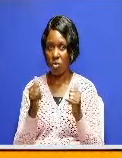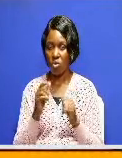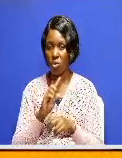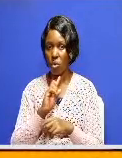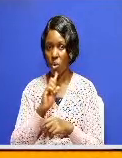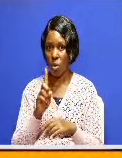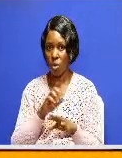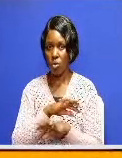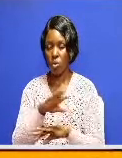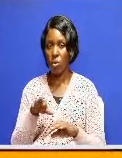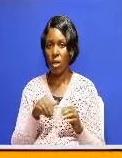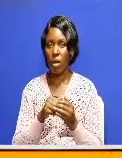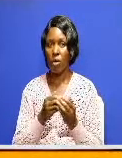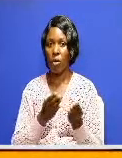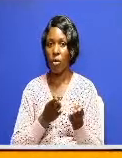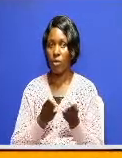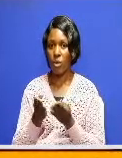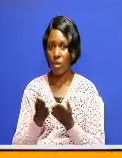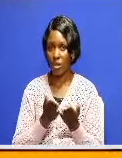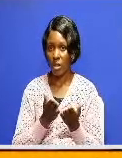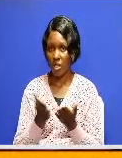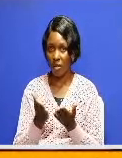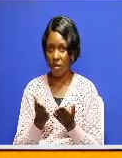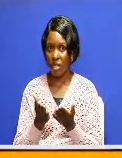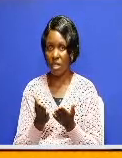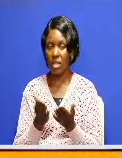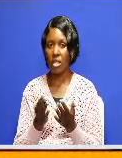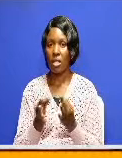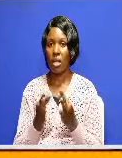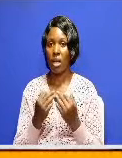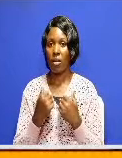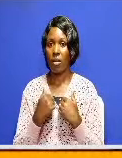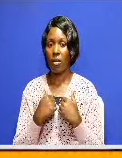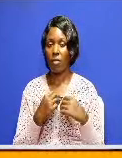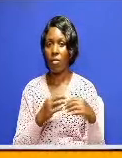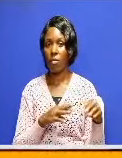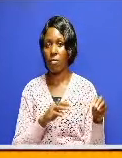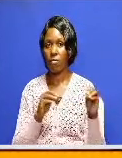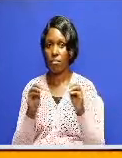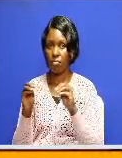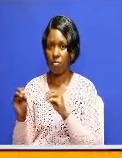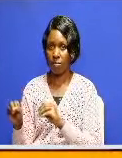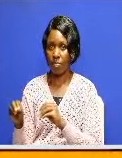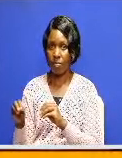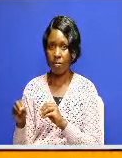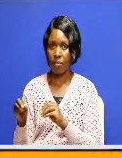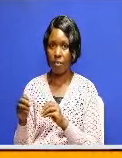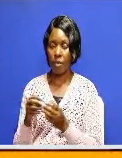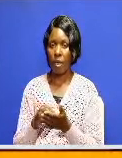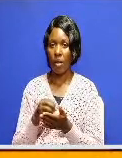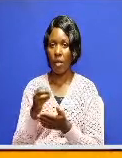service that have to clear any eviction. This has gone to all